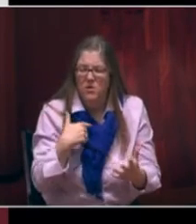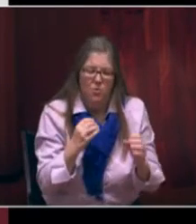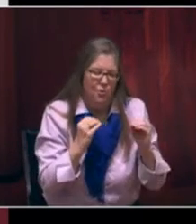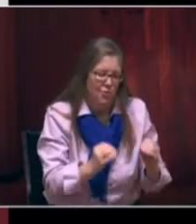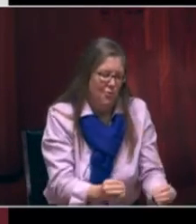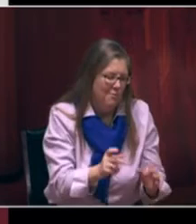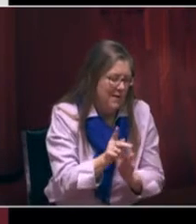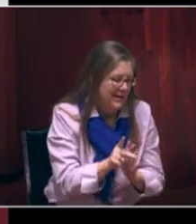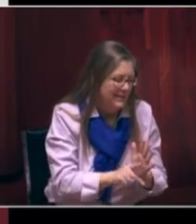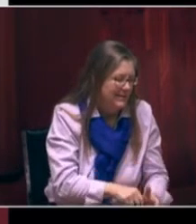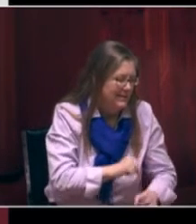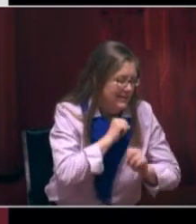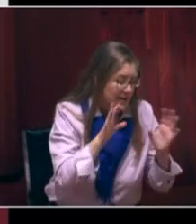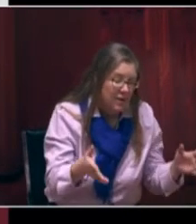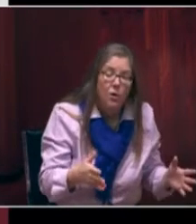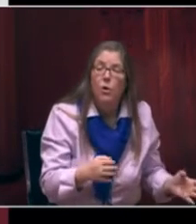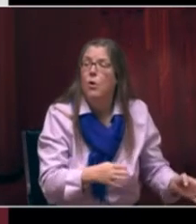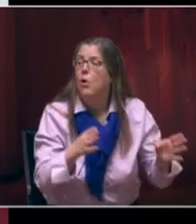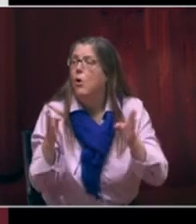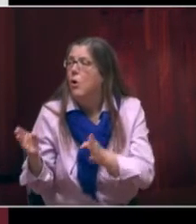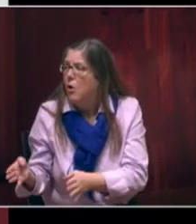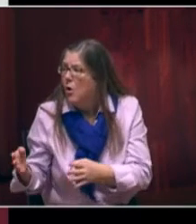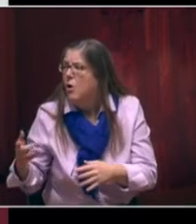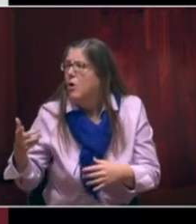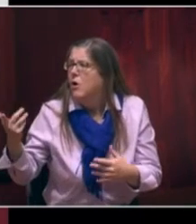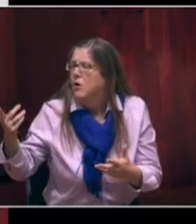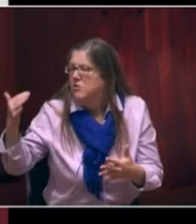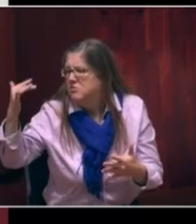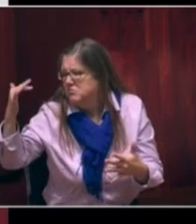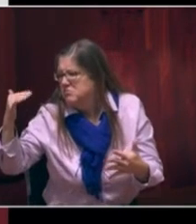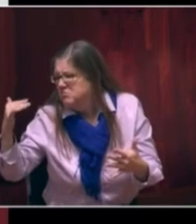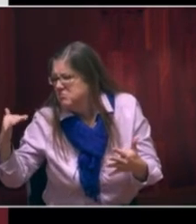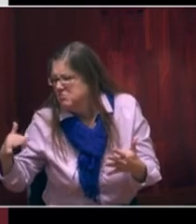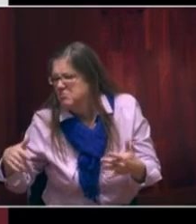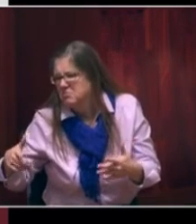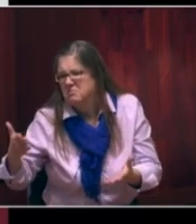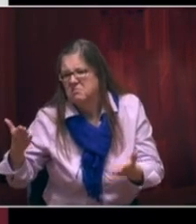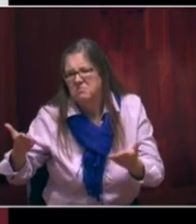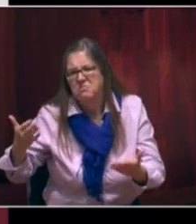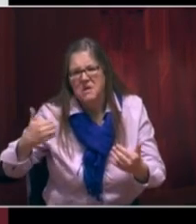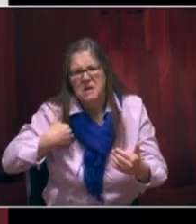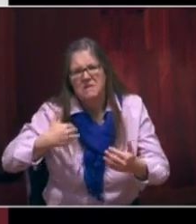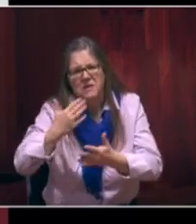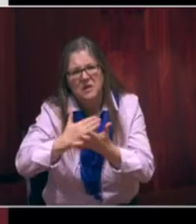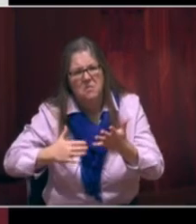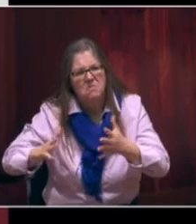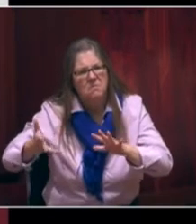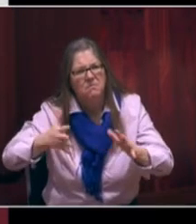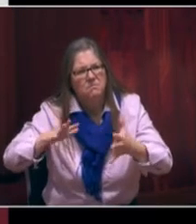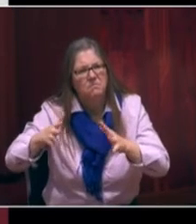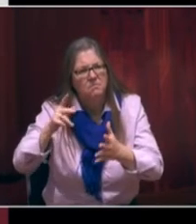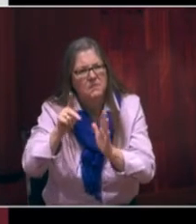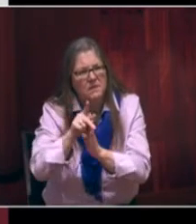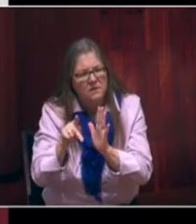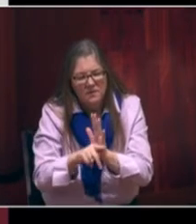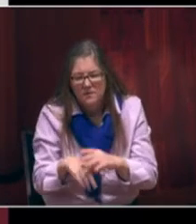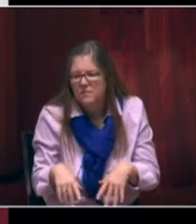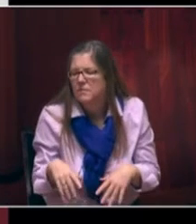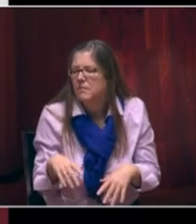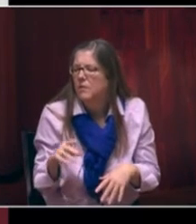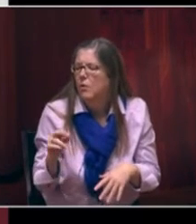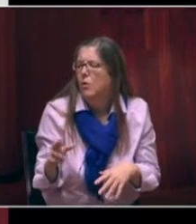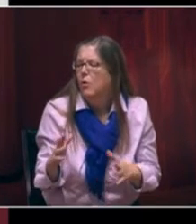policies in place versus kind of moving down the compendium. You might have policies in draft state versus at the